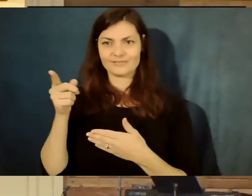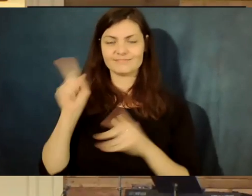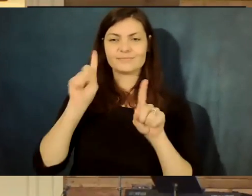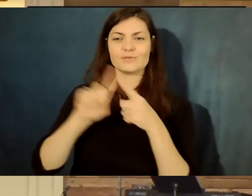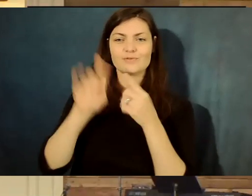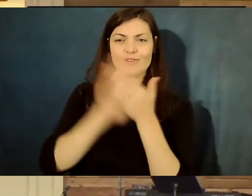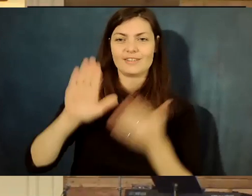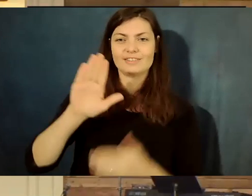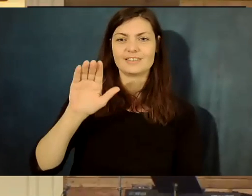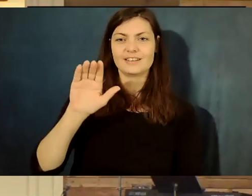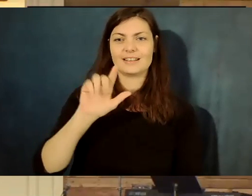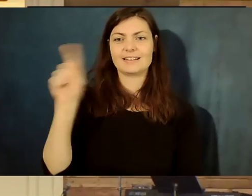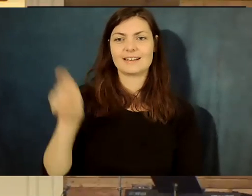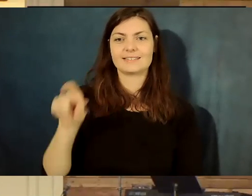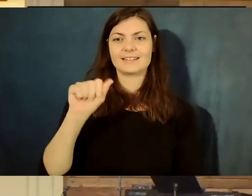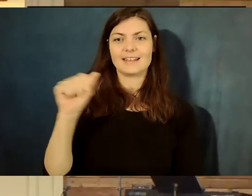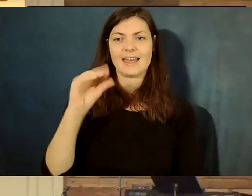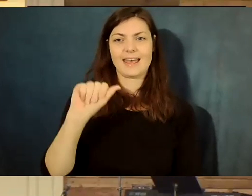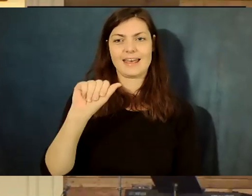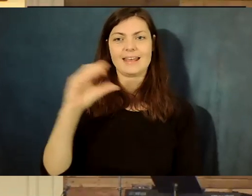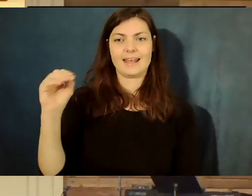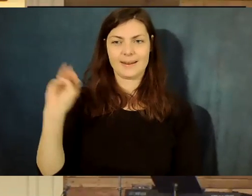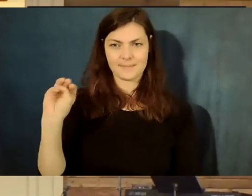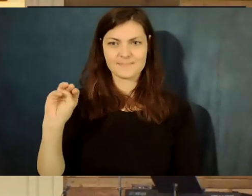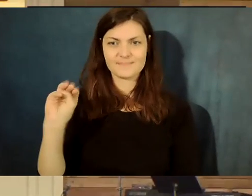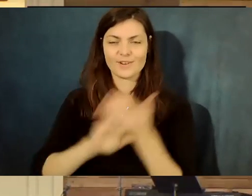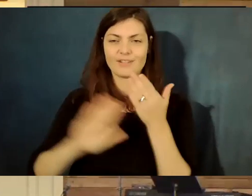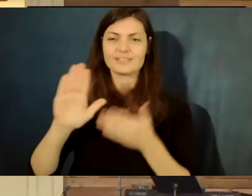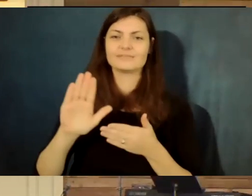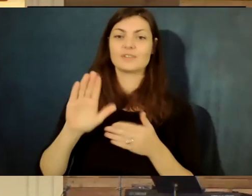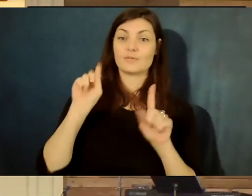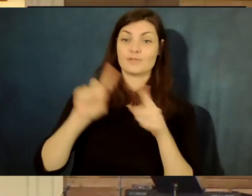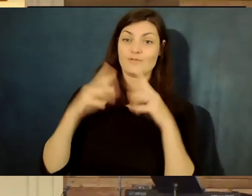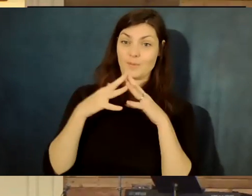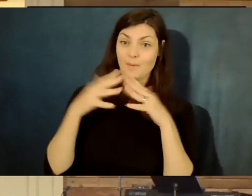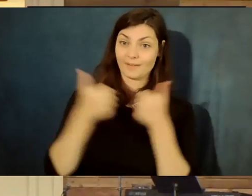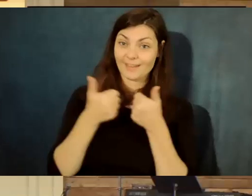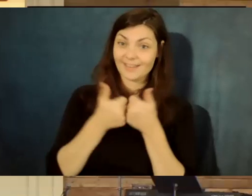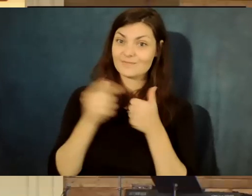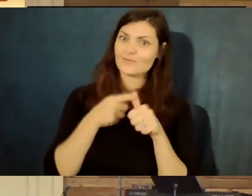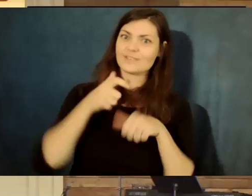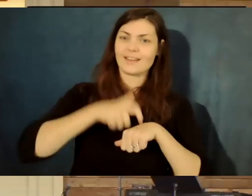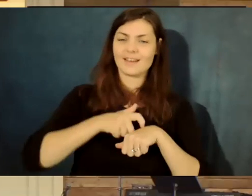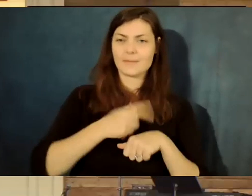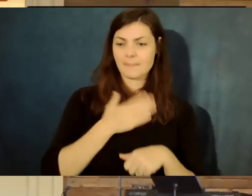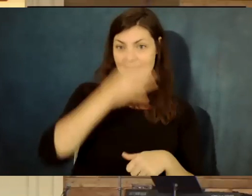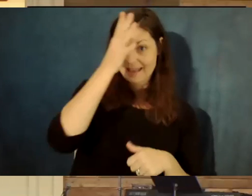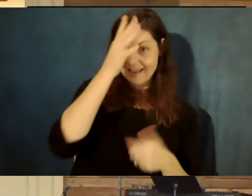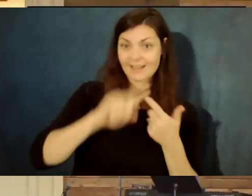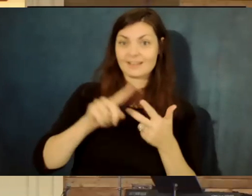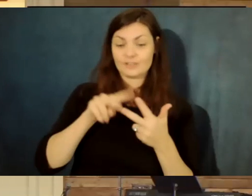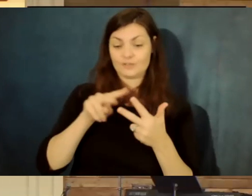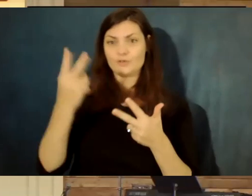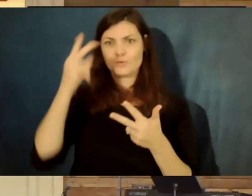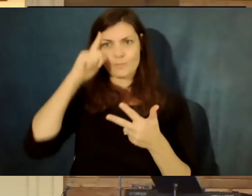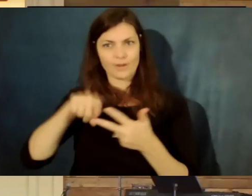A&M at College Station, and I was telling a brother that we went to a football game. I went with my dad and my two brothers and my